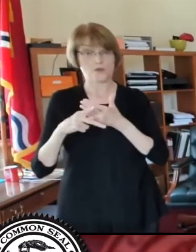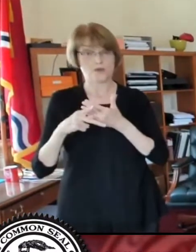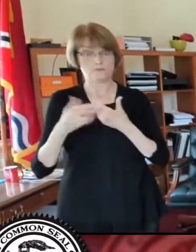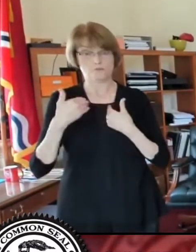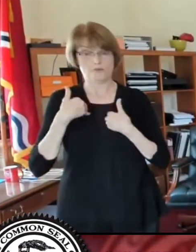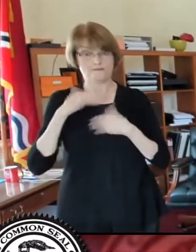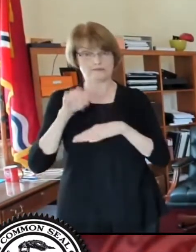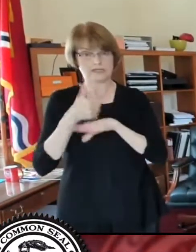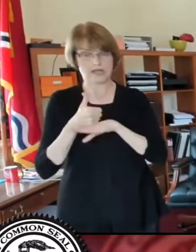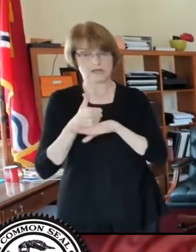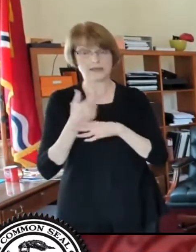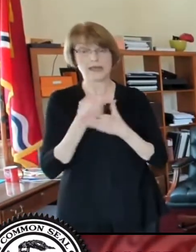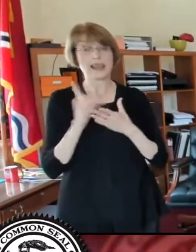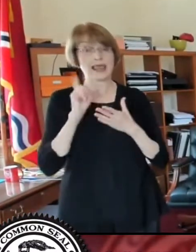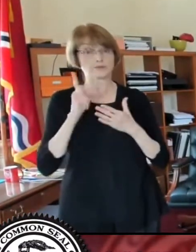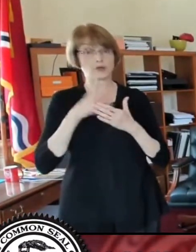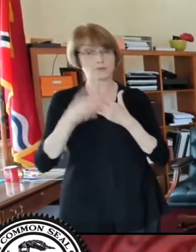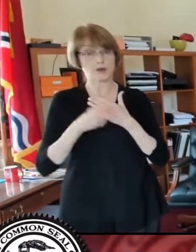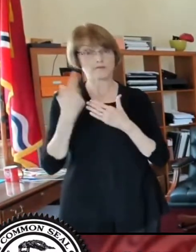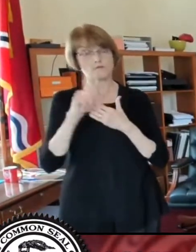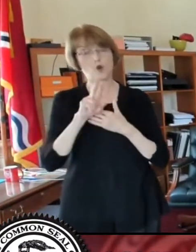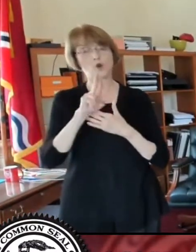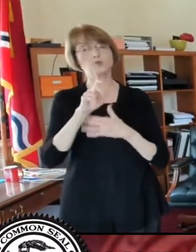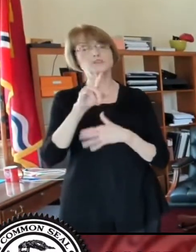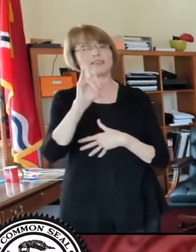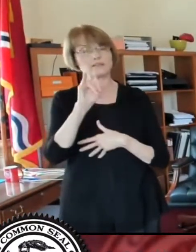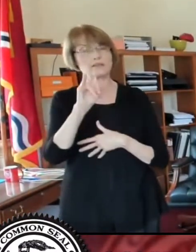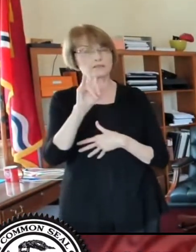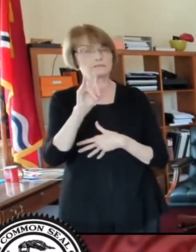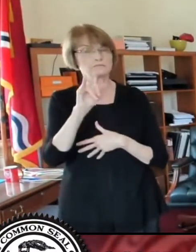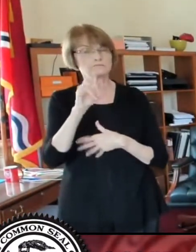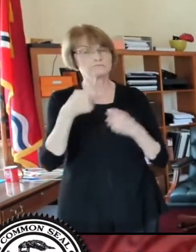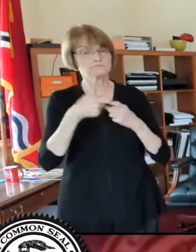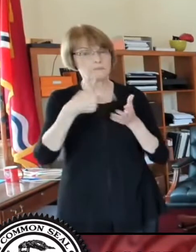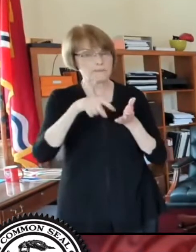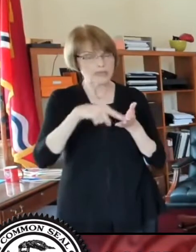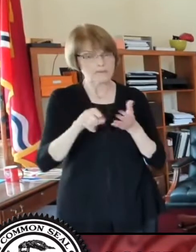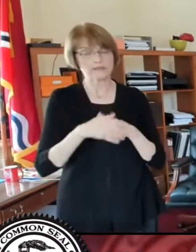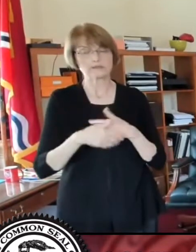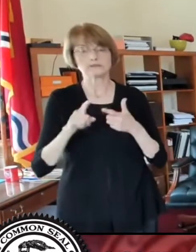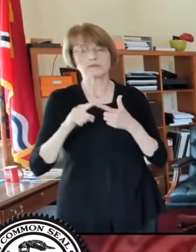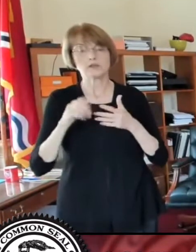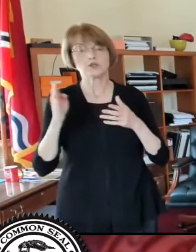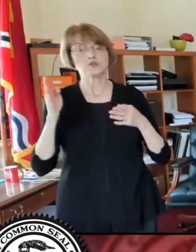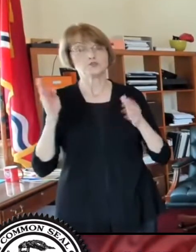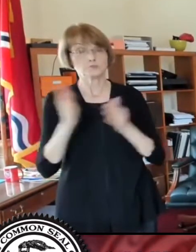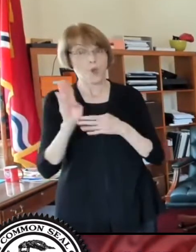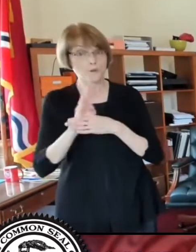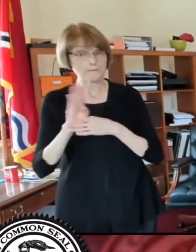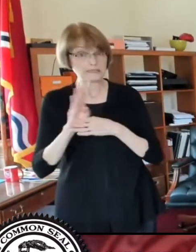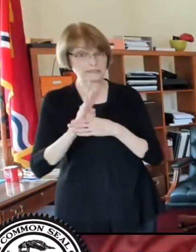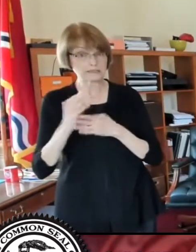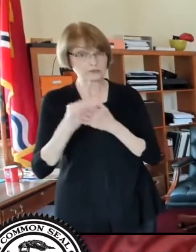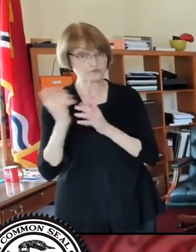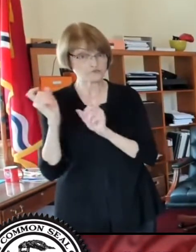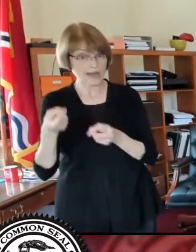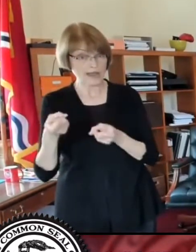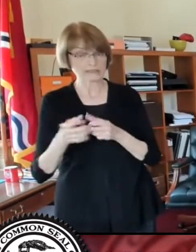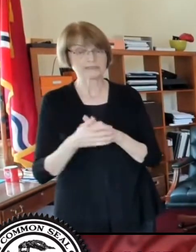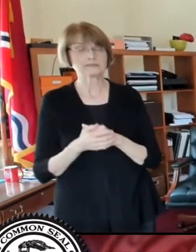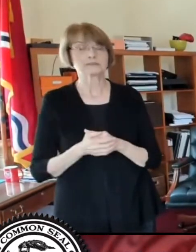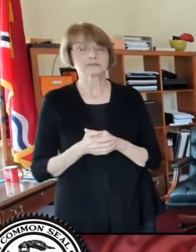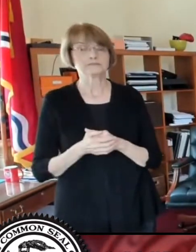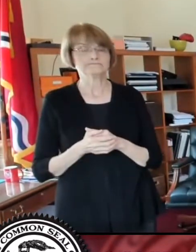Last week we rolled out the program for utility assistance. We rolled out the program for small business grants. And by the way,